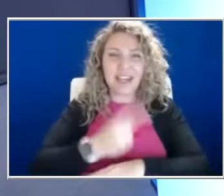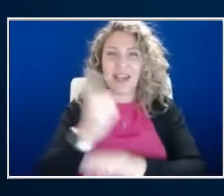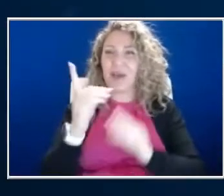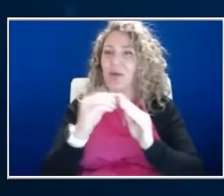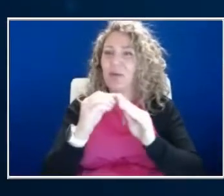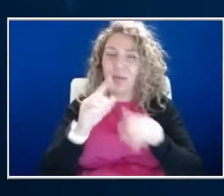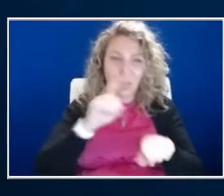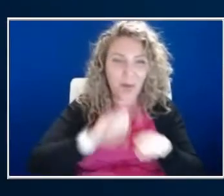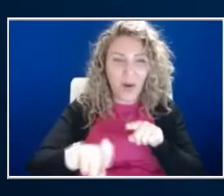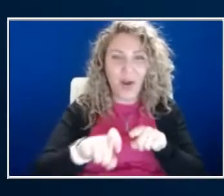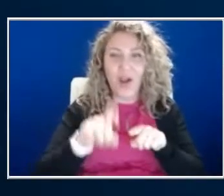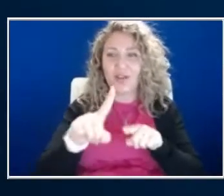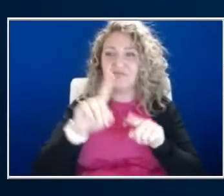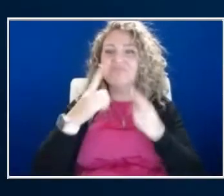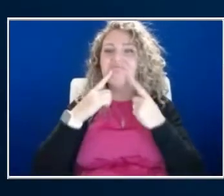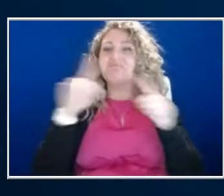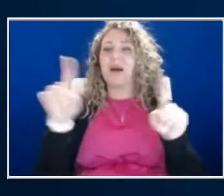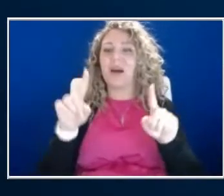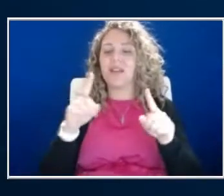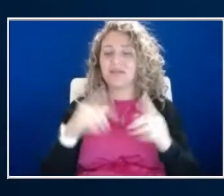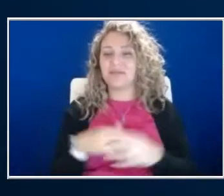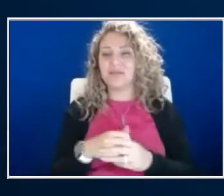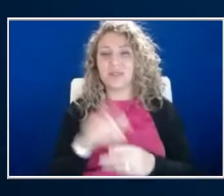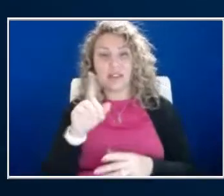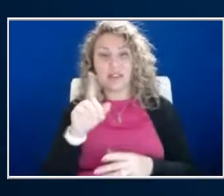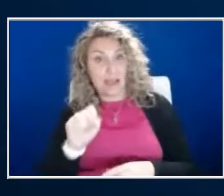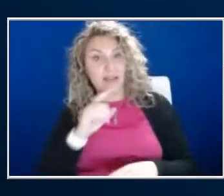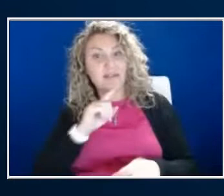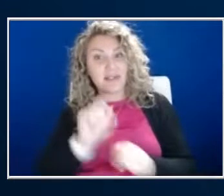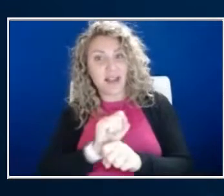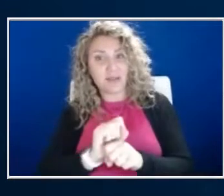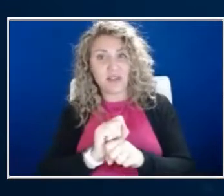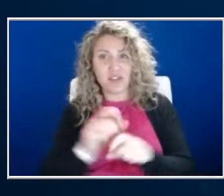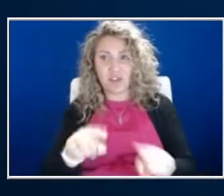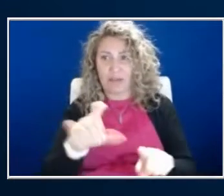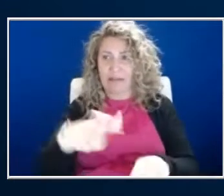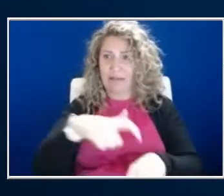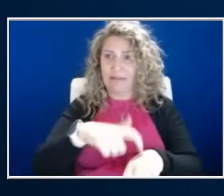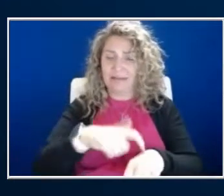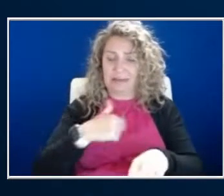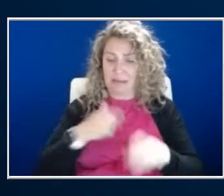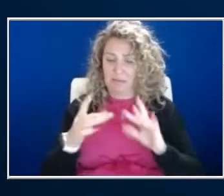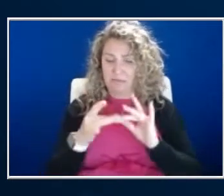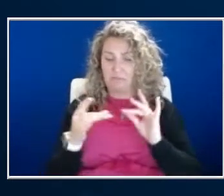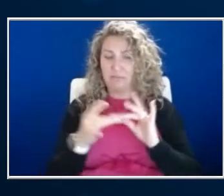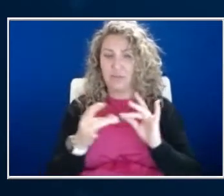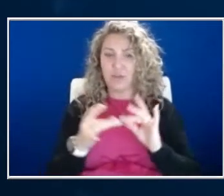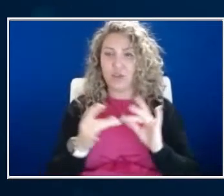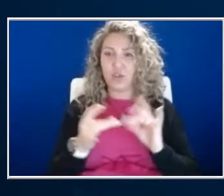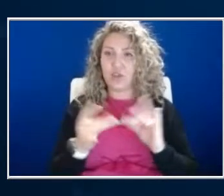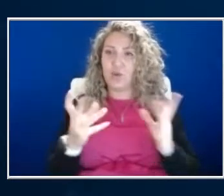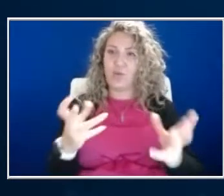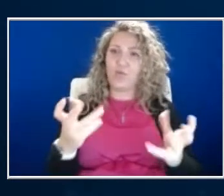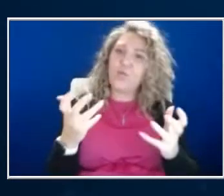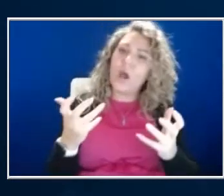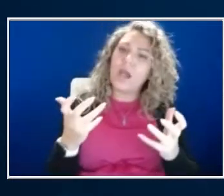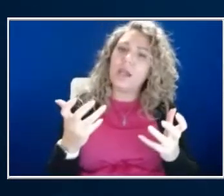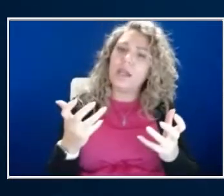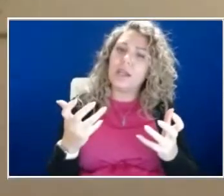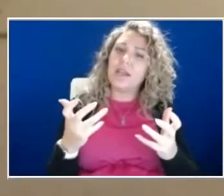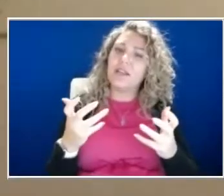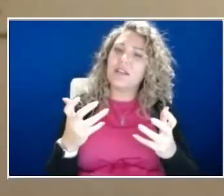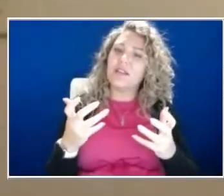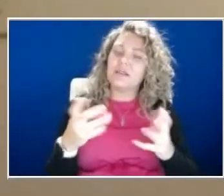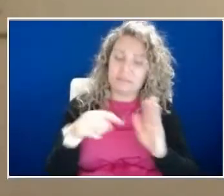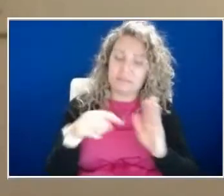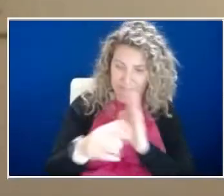there. Absolutely. Yep. My at the time that I mentioned wanting to take my own life, I